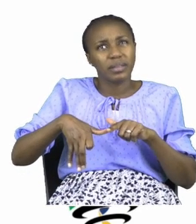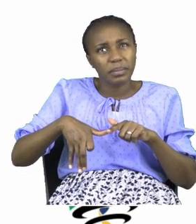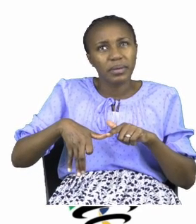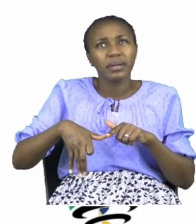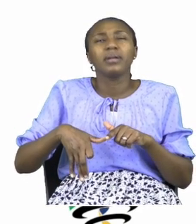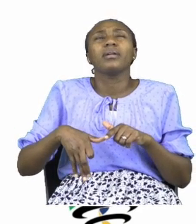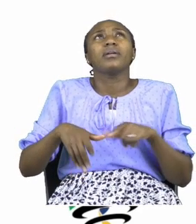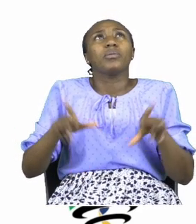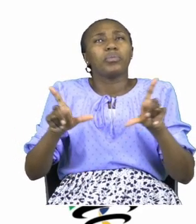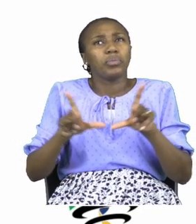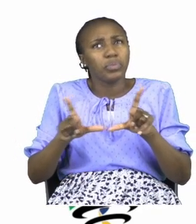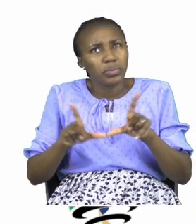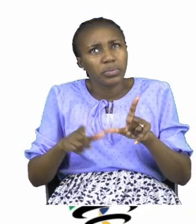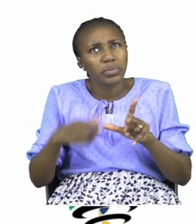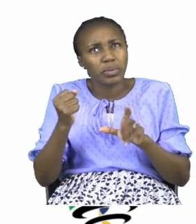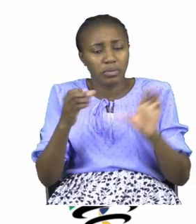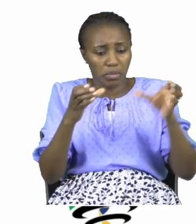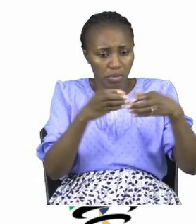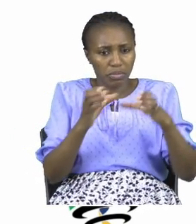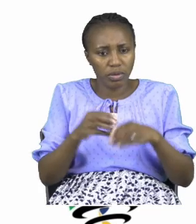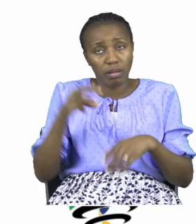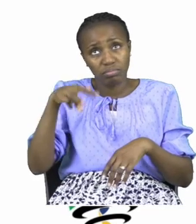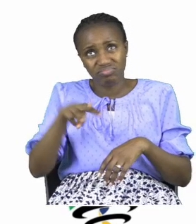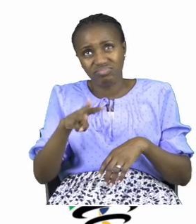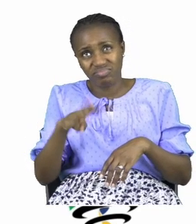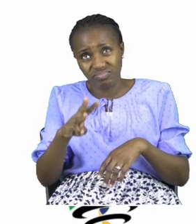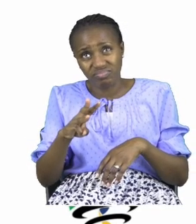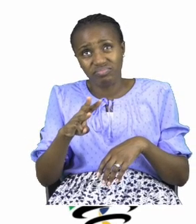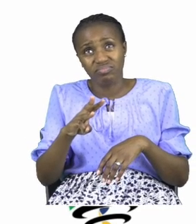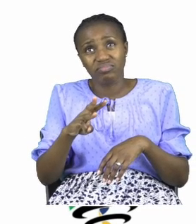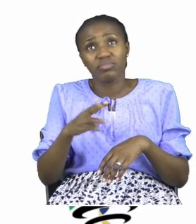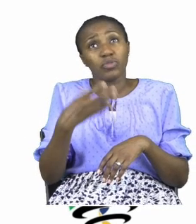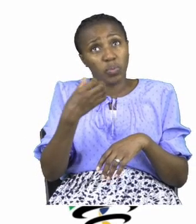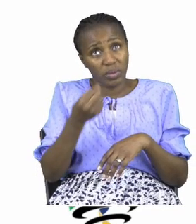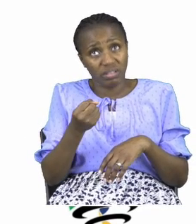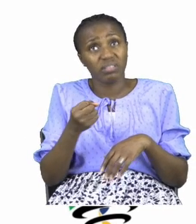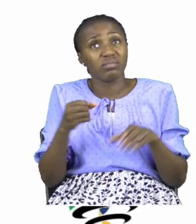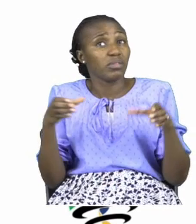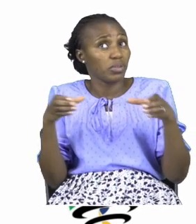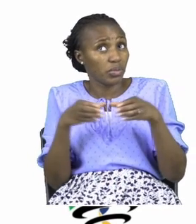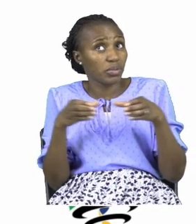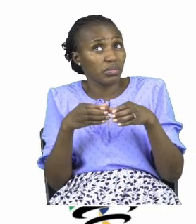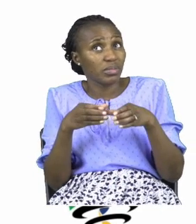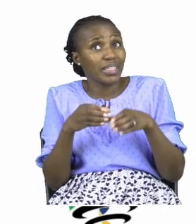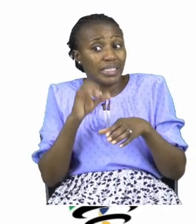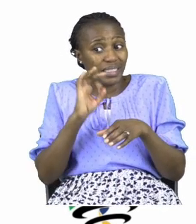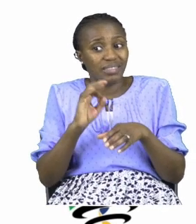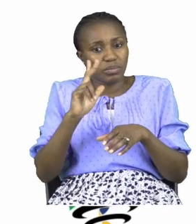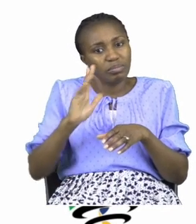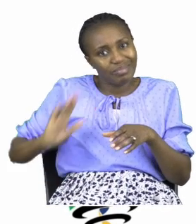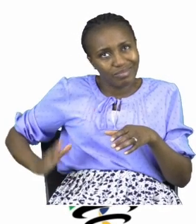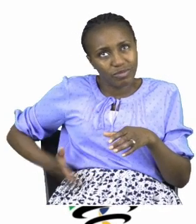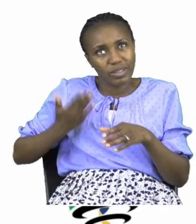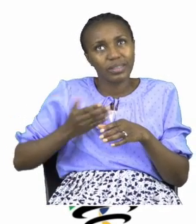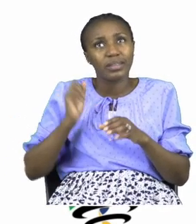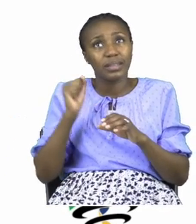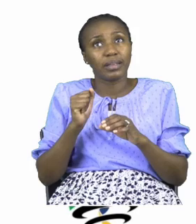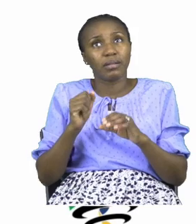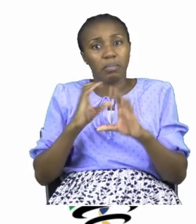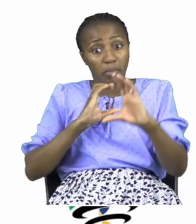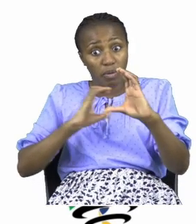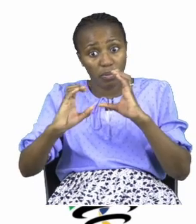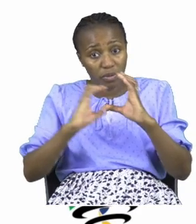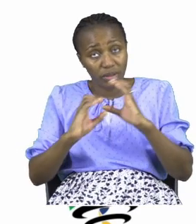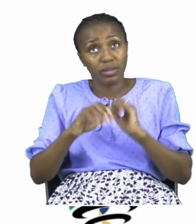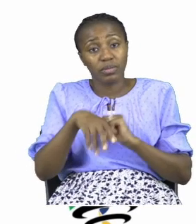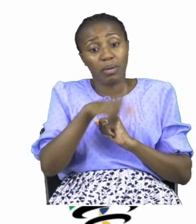and Walvis Bay and Hardap region. So they can just contact our Secretary